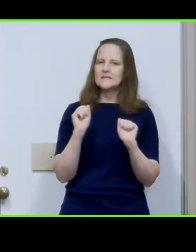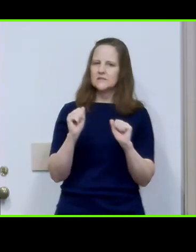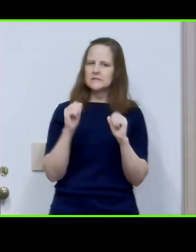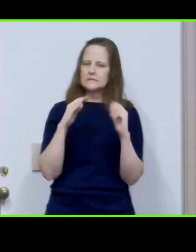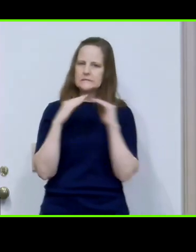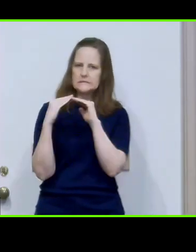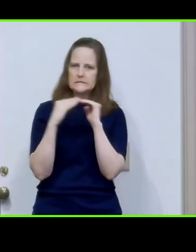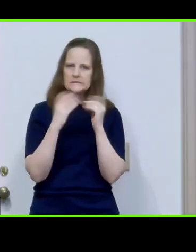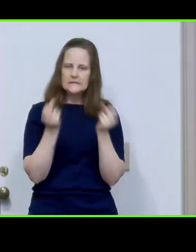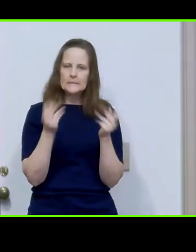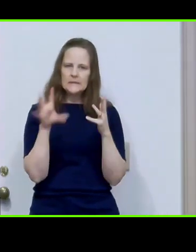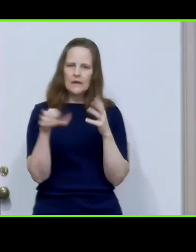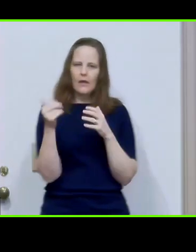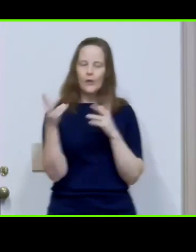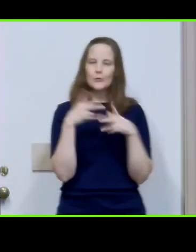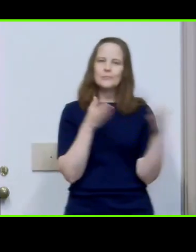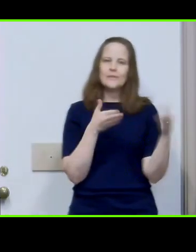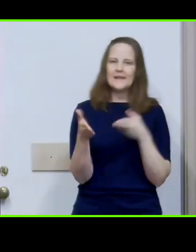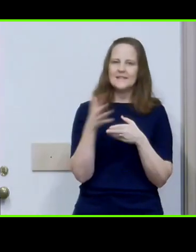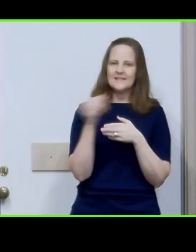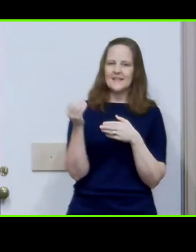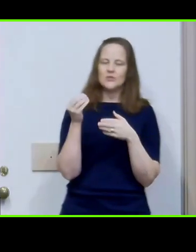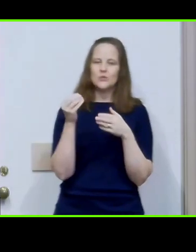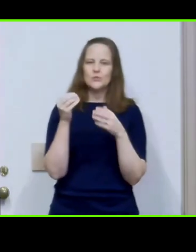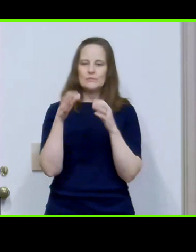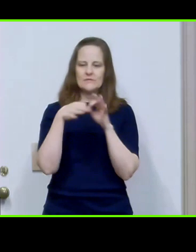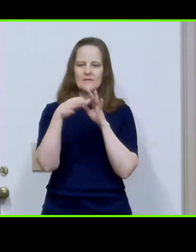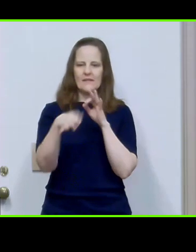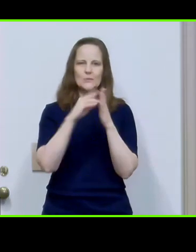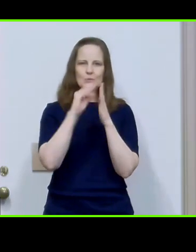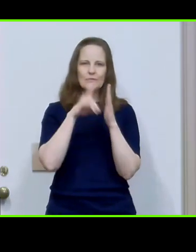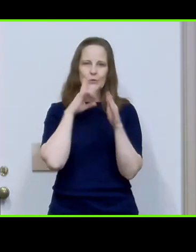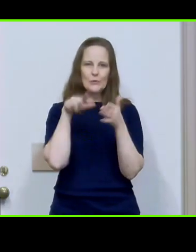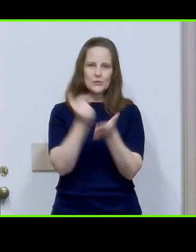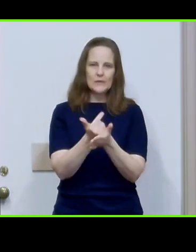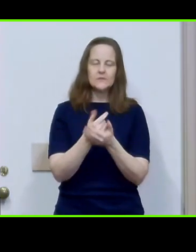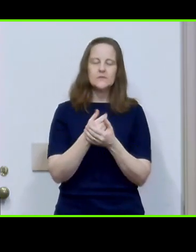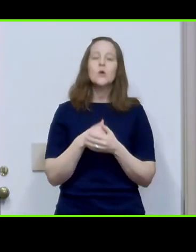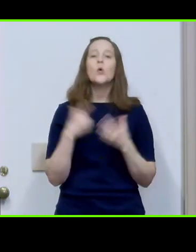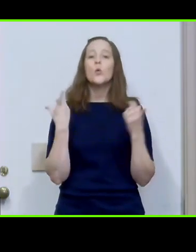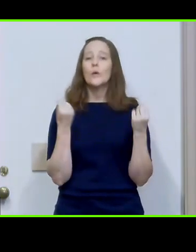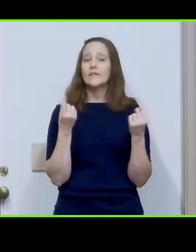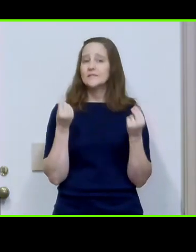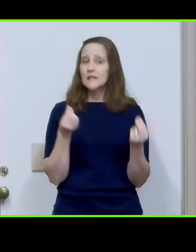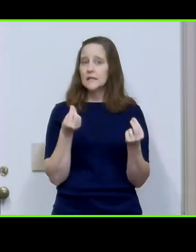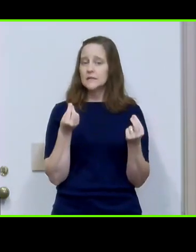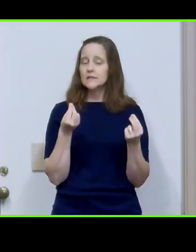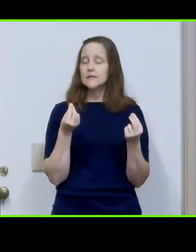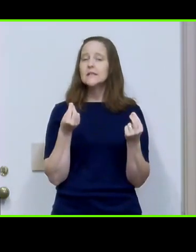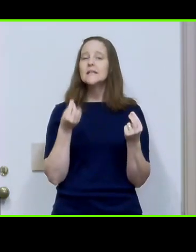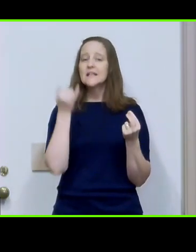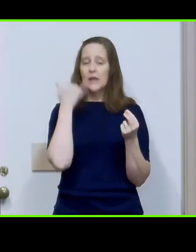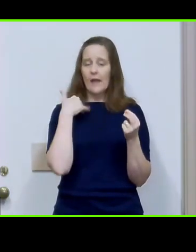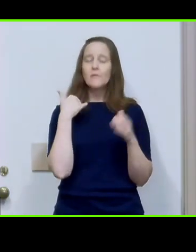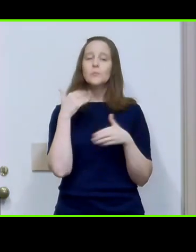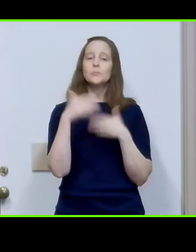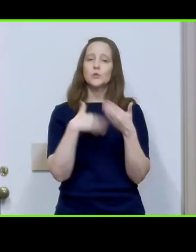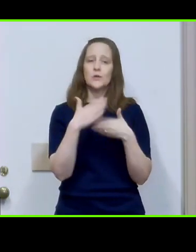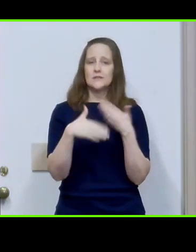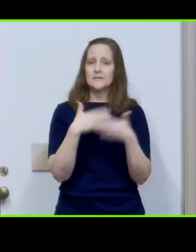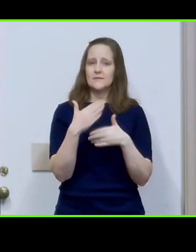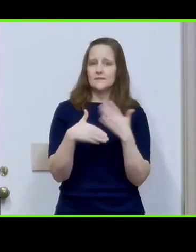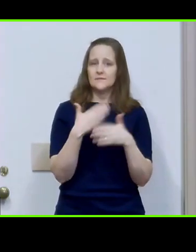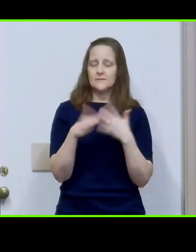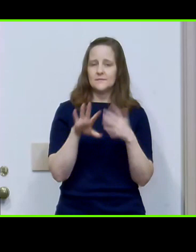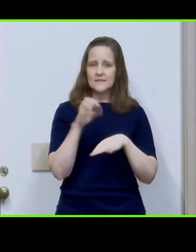of plans and to delay a number of students in their ability to graduate. What we've done is we've agreed that we have a progressive